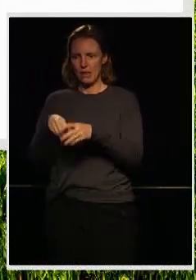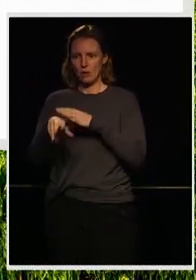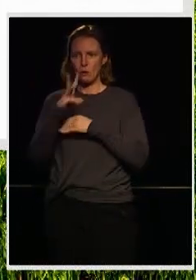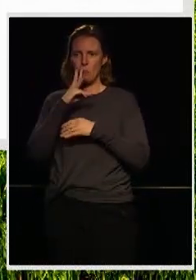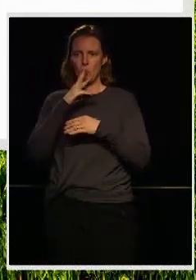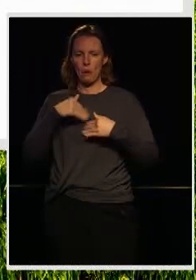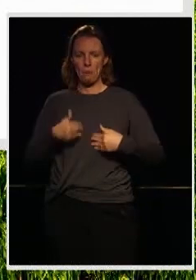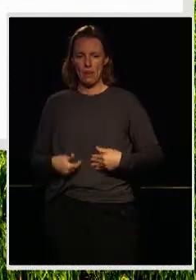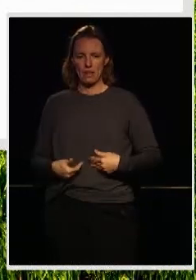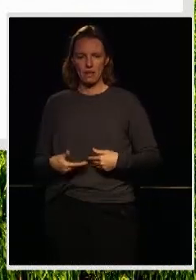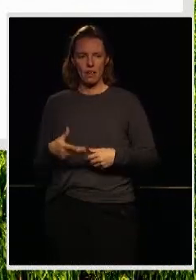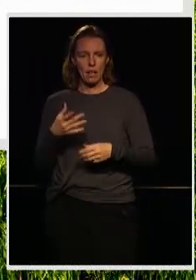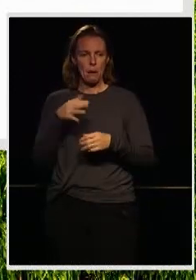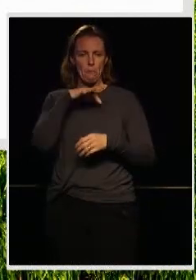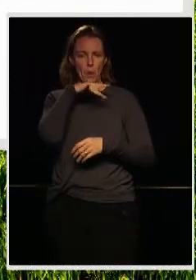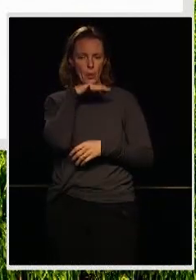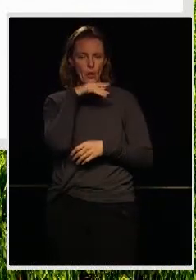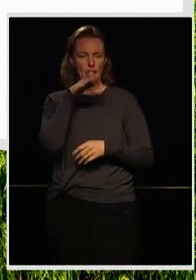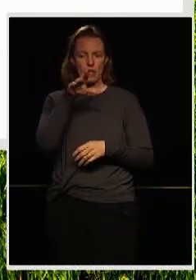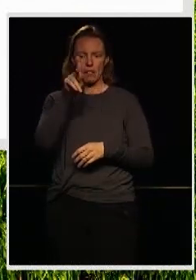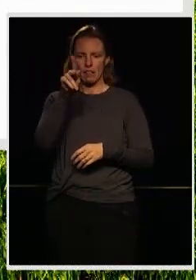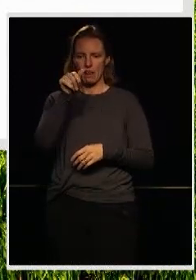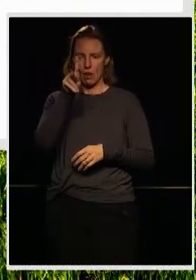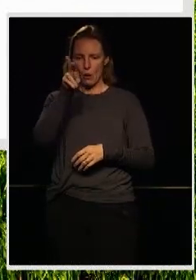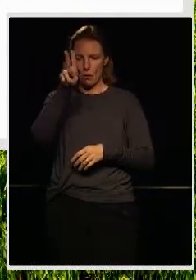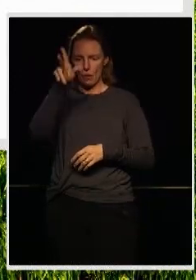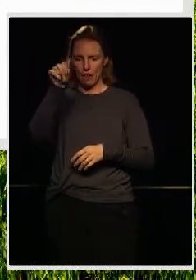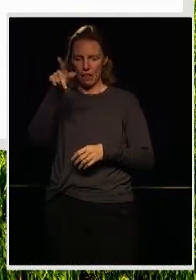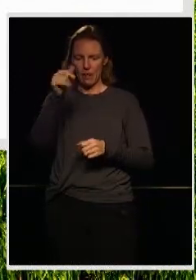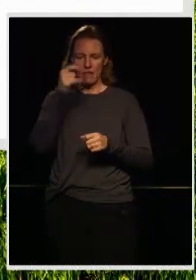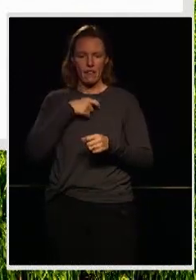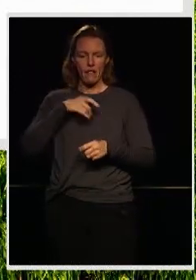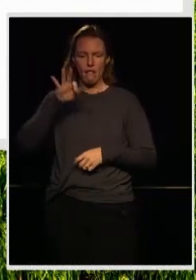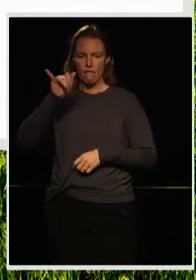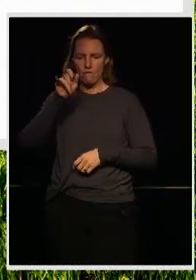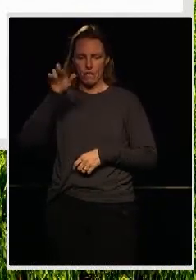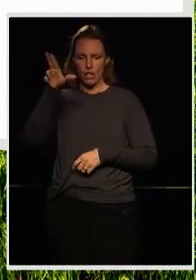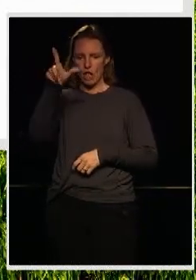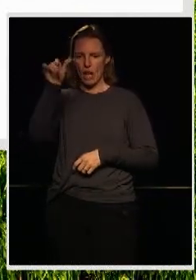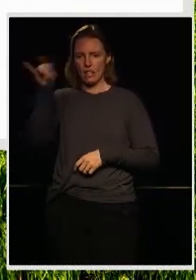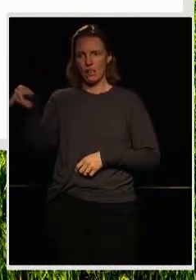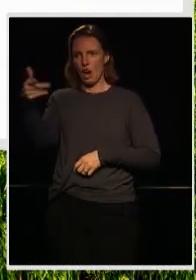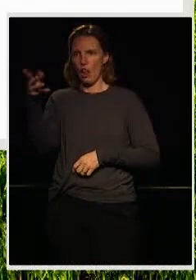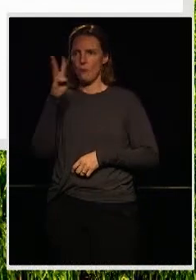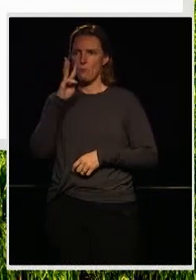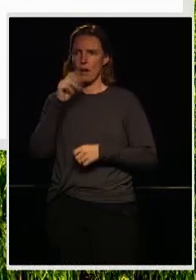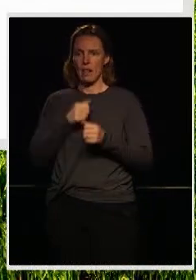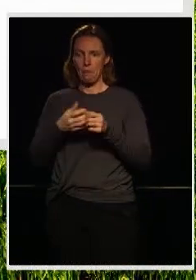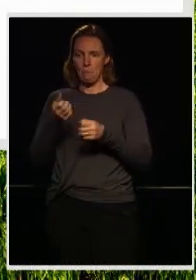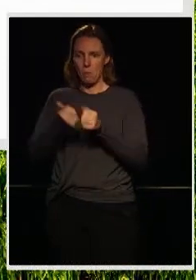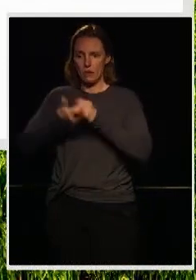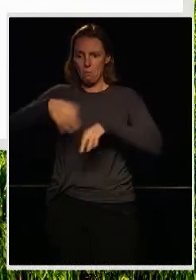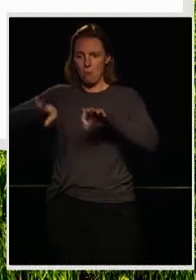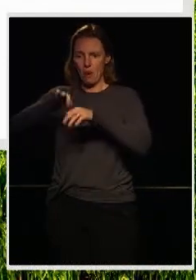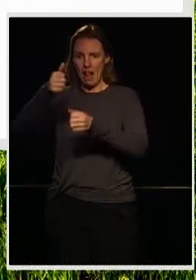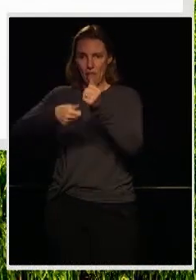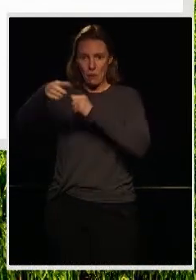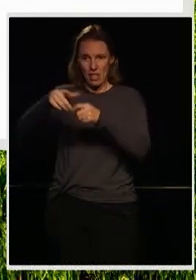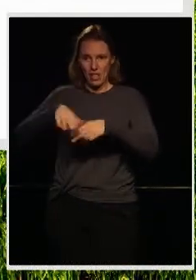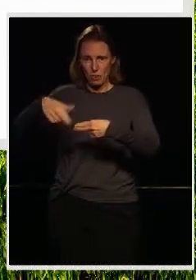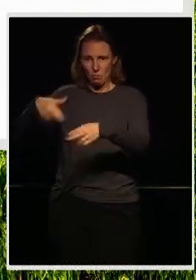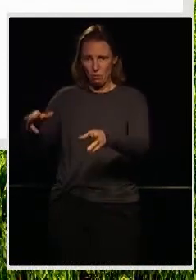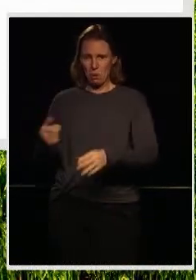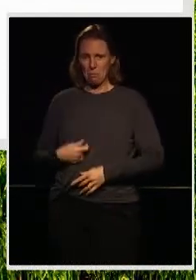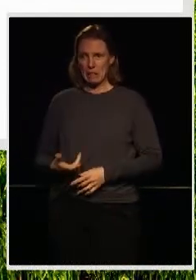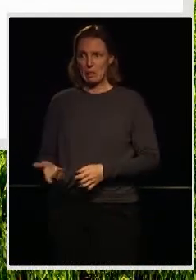water bodies, polluting Cayuga Lake, Finger Lakes, other water bodies, and most importantly, everyone in this room,